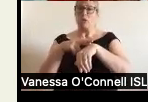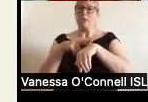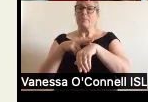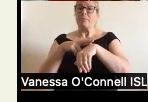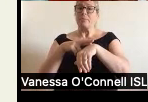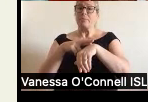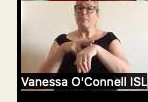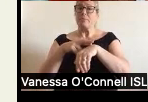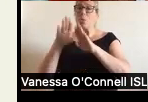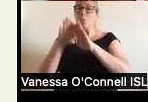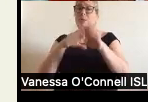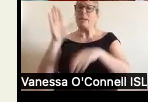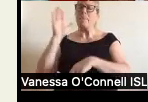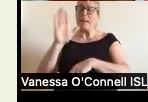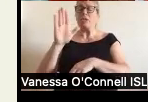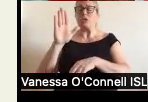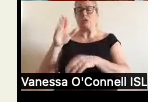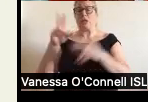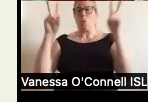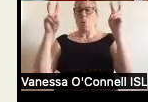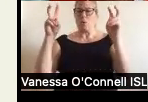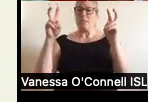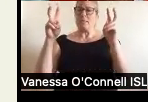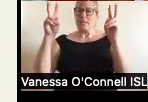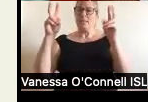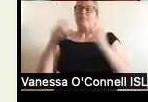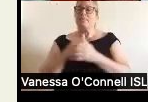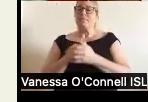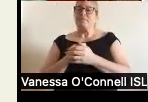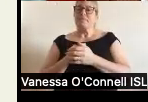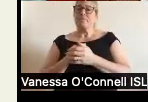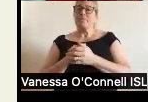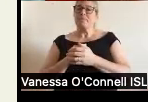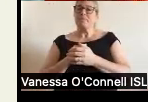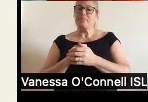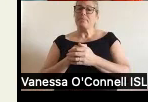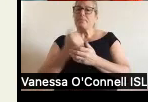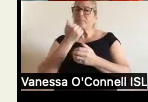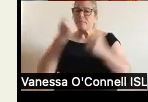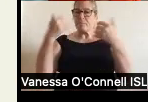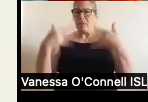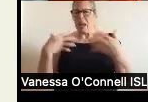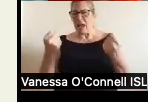mandatory quotas. So I have this stat somewhere.